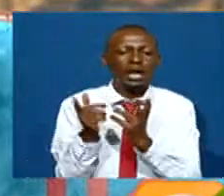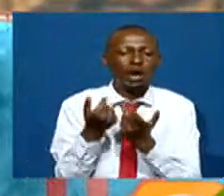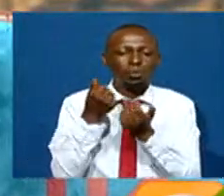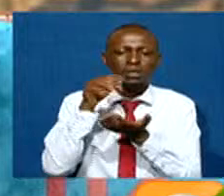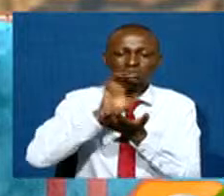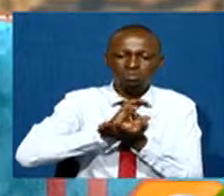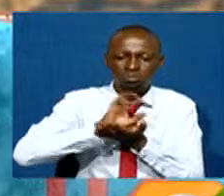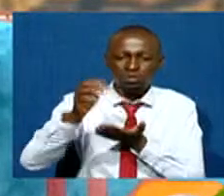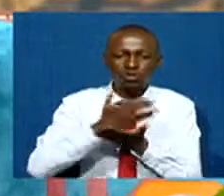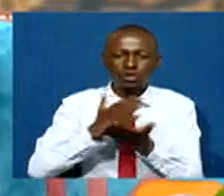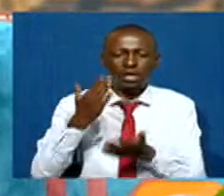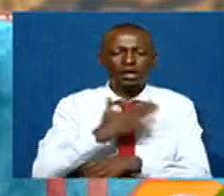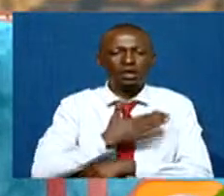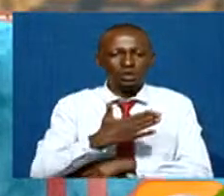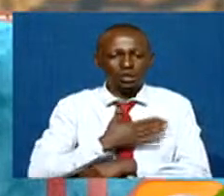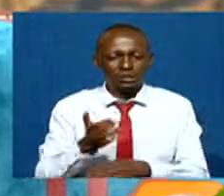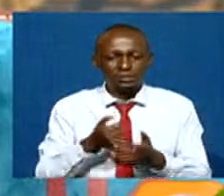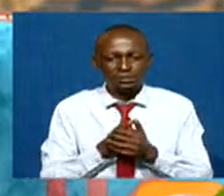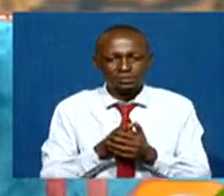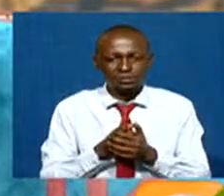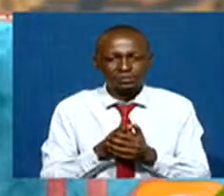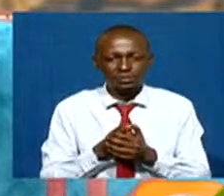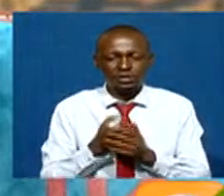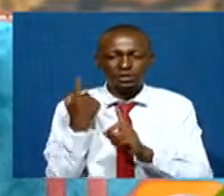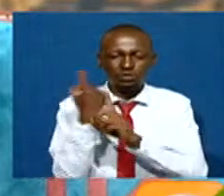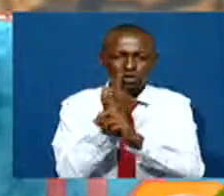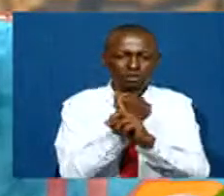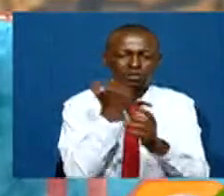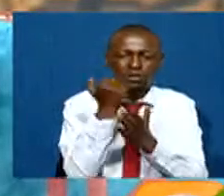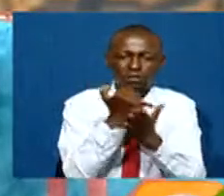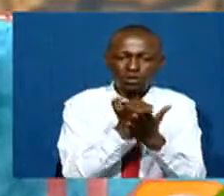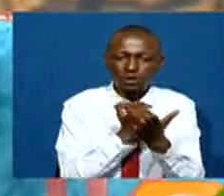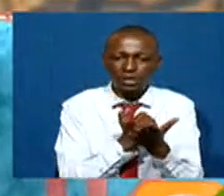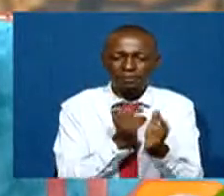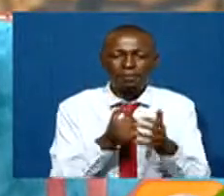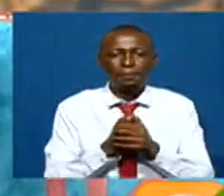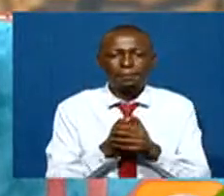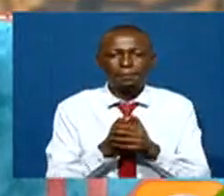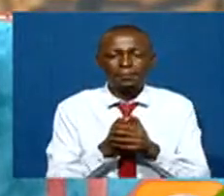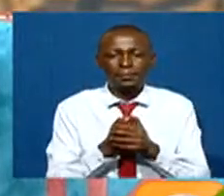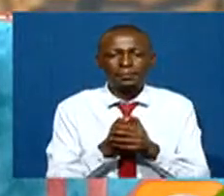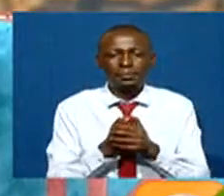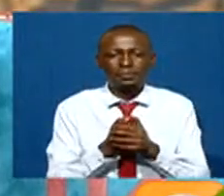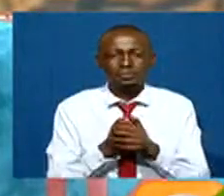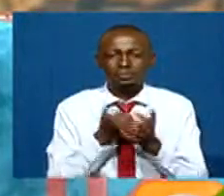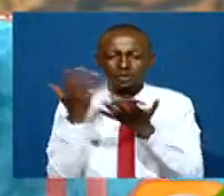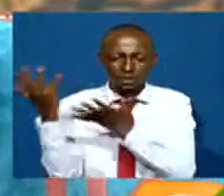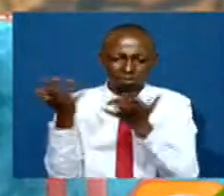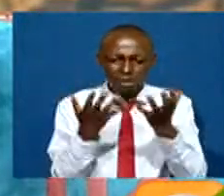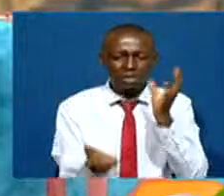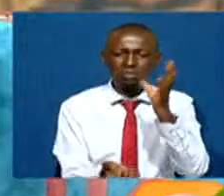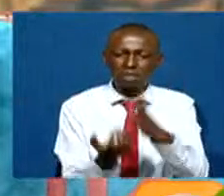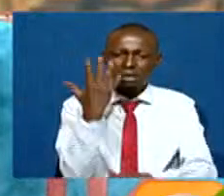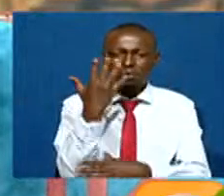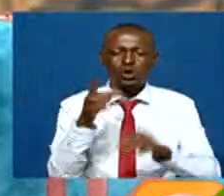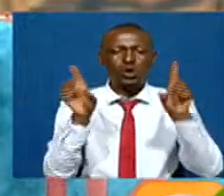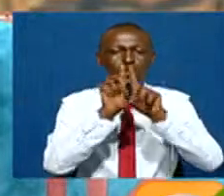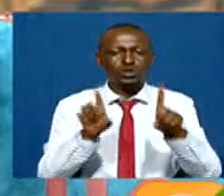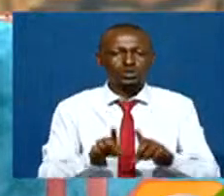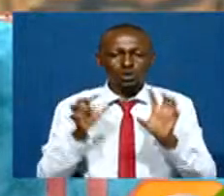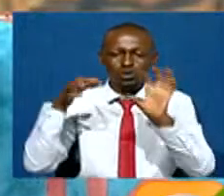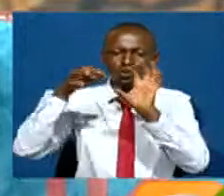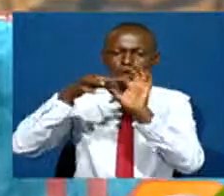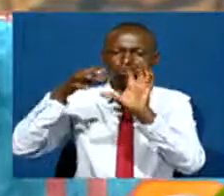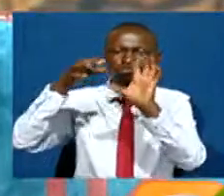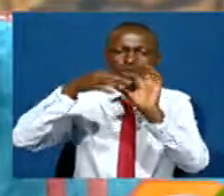allocated to the sector, to the different programs, be it generation, transmission, distribution, and especially even in the last mile,